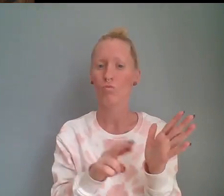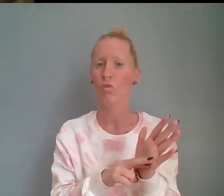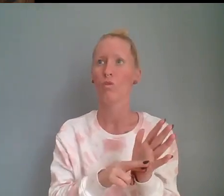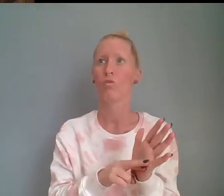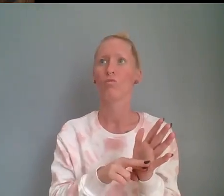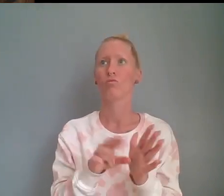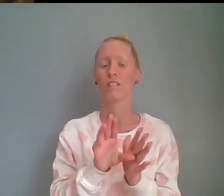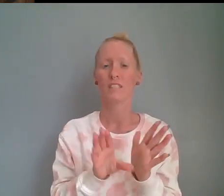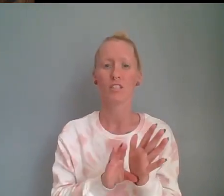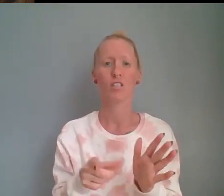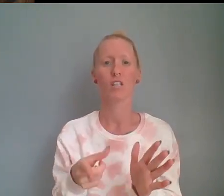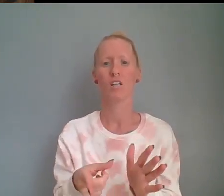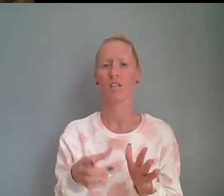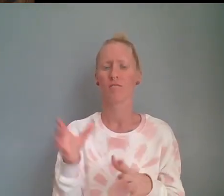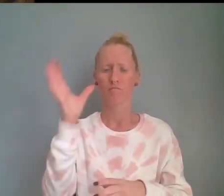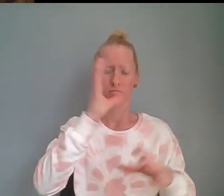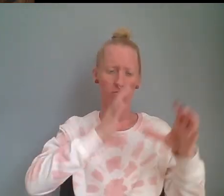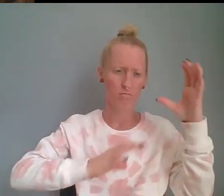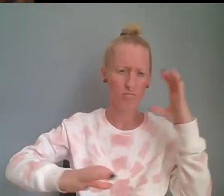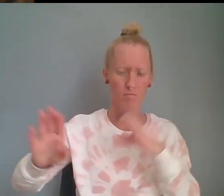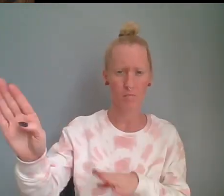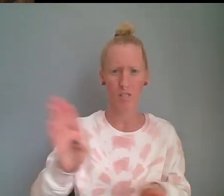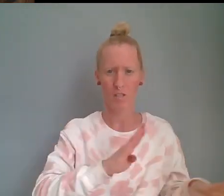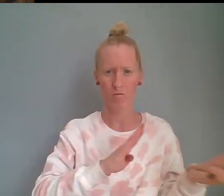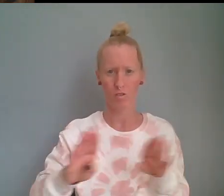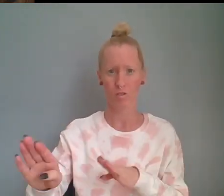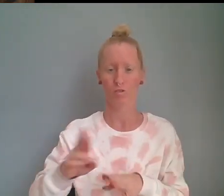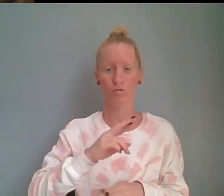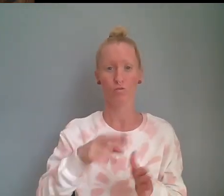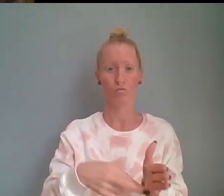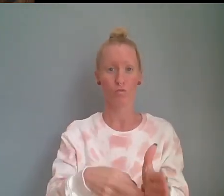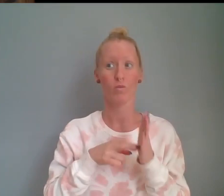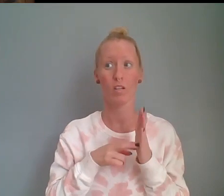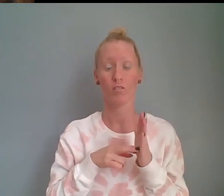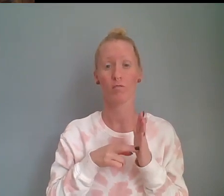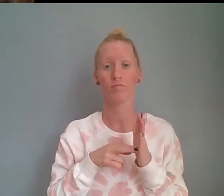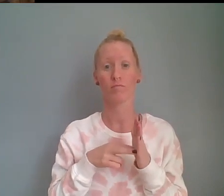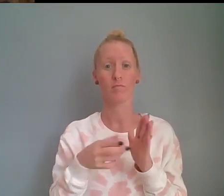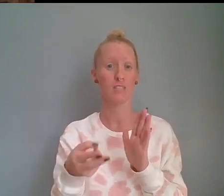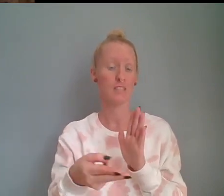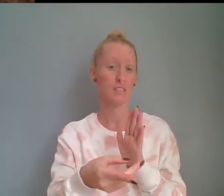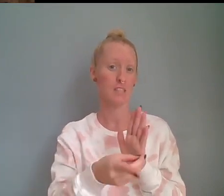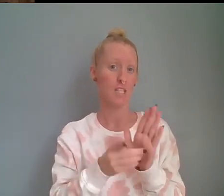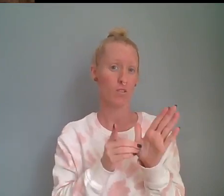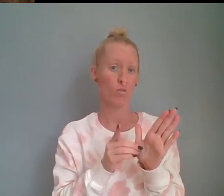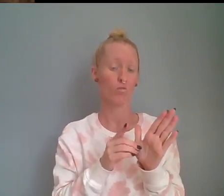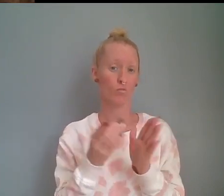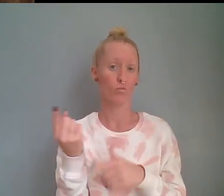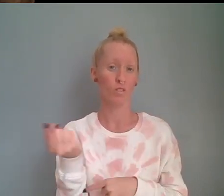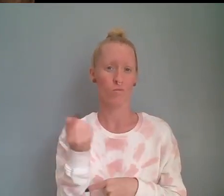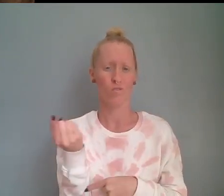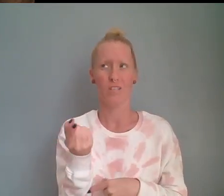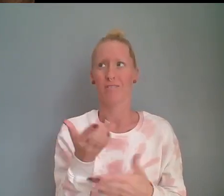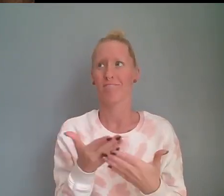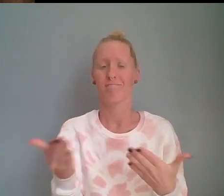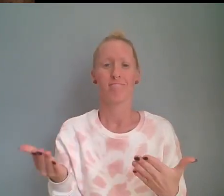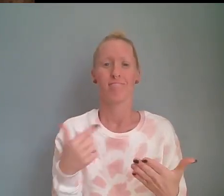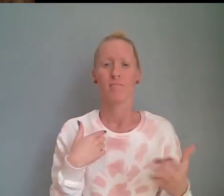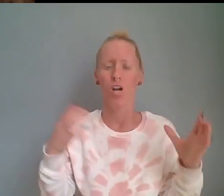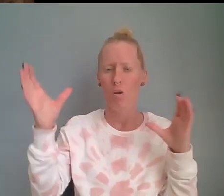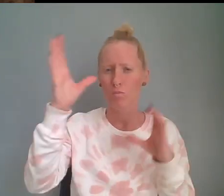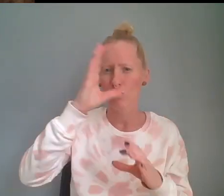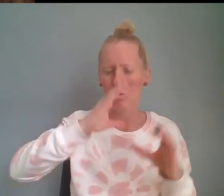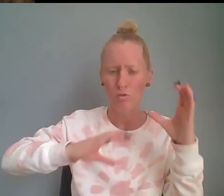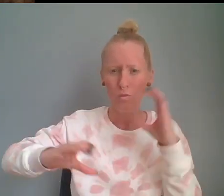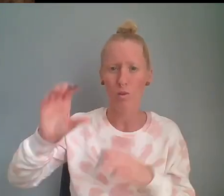of behaviors or observations that are required to diagnose someone be things that are